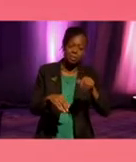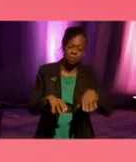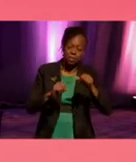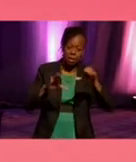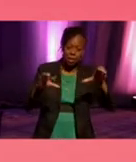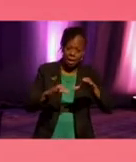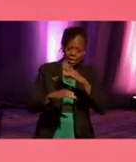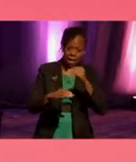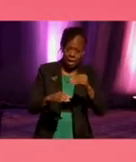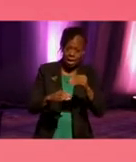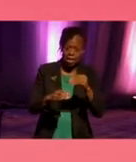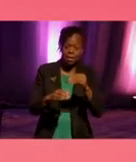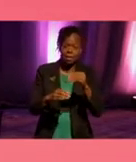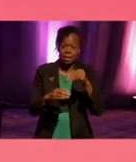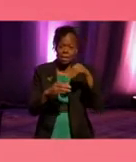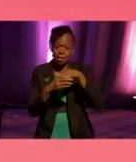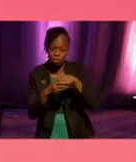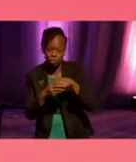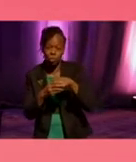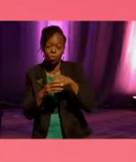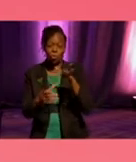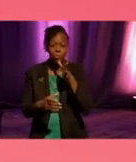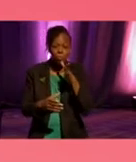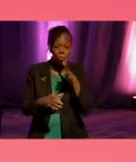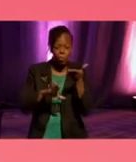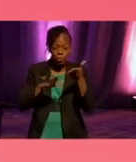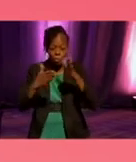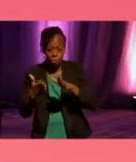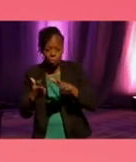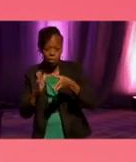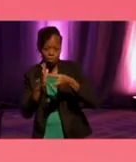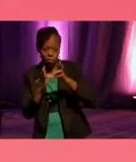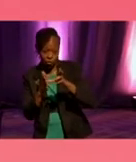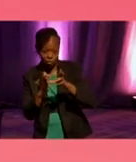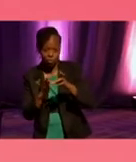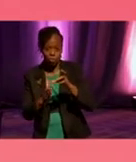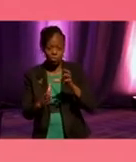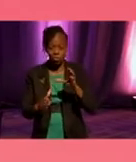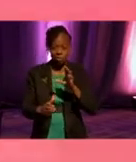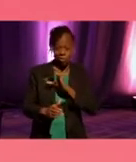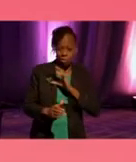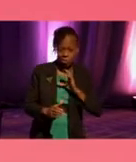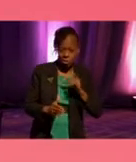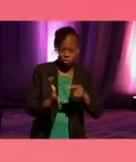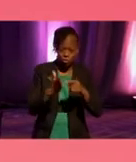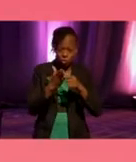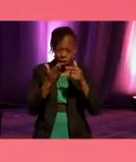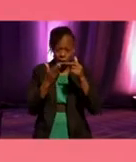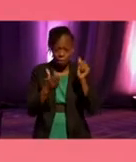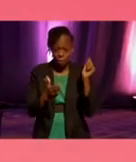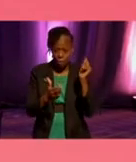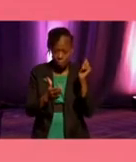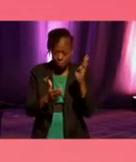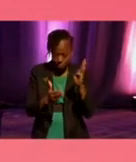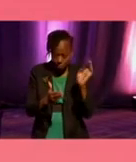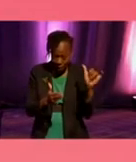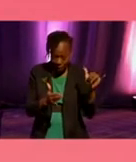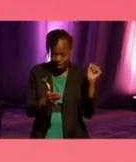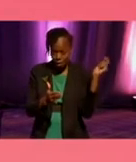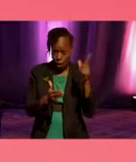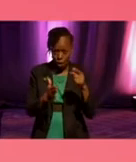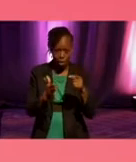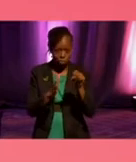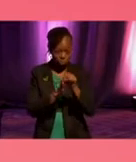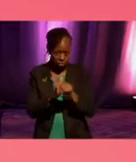for every state, funding's not always available, but the information on how to get it